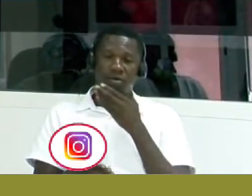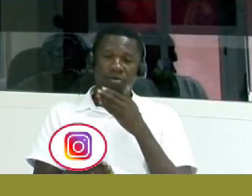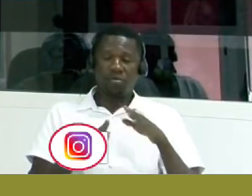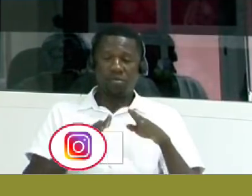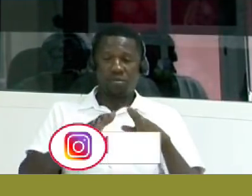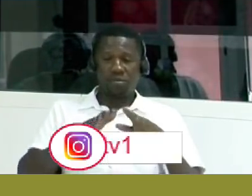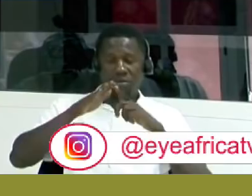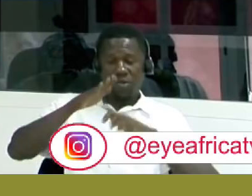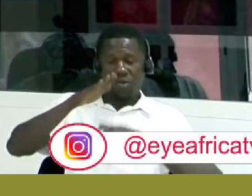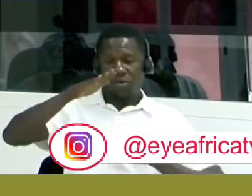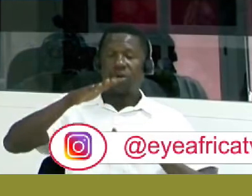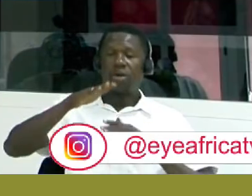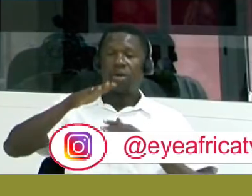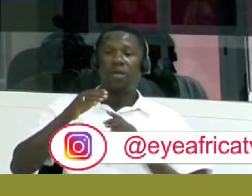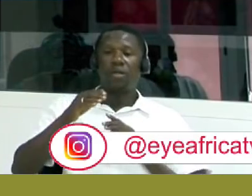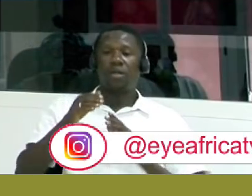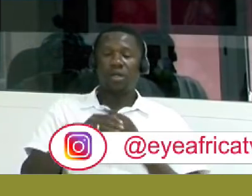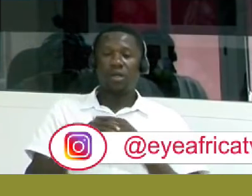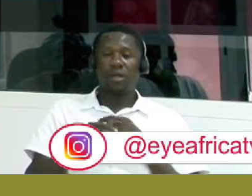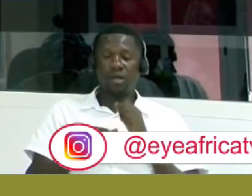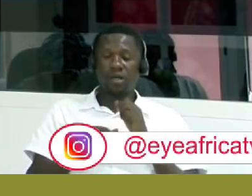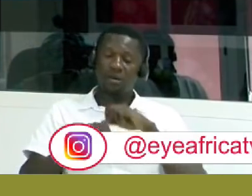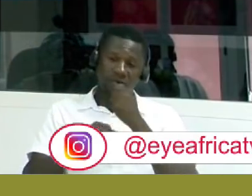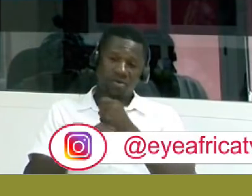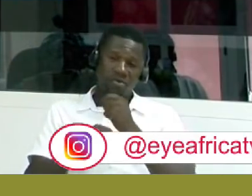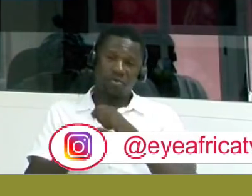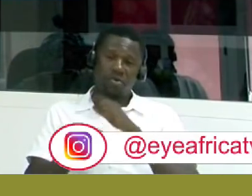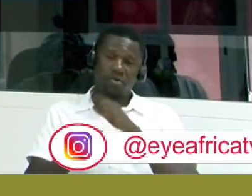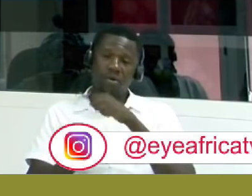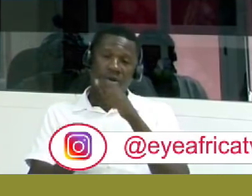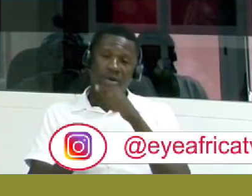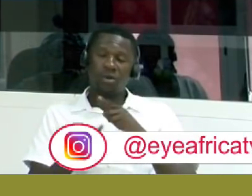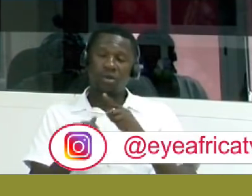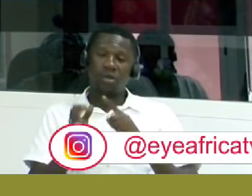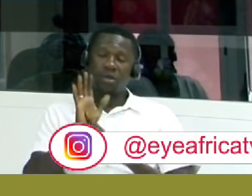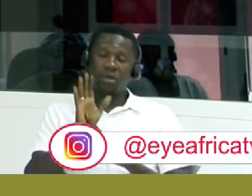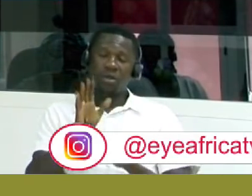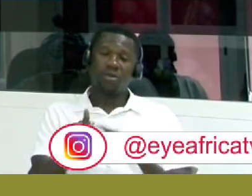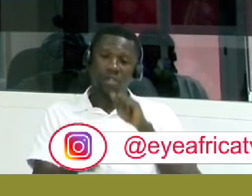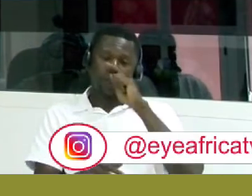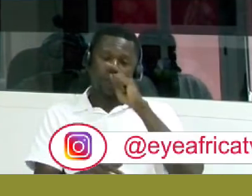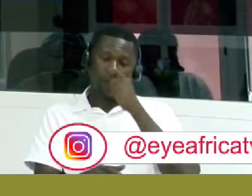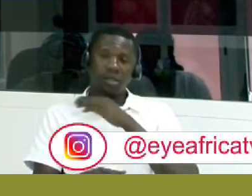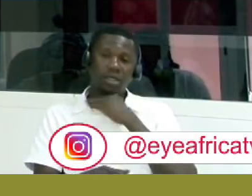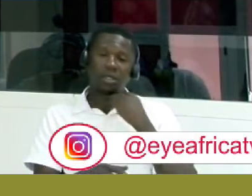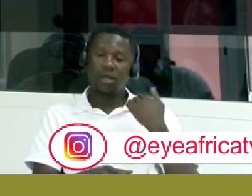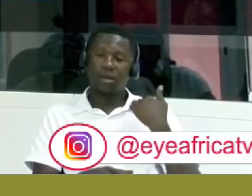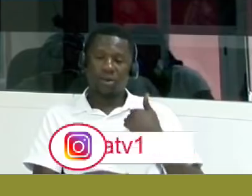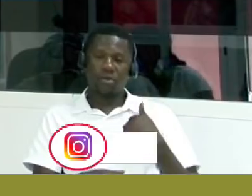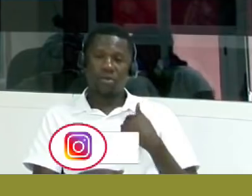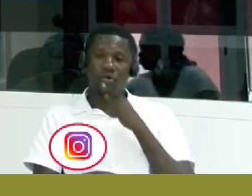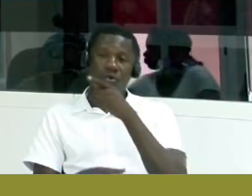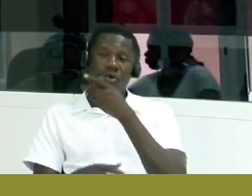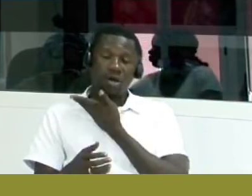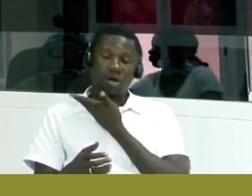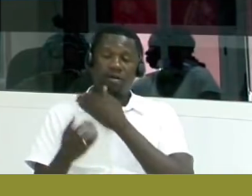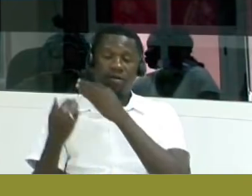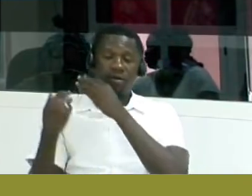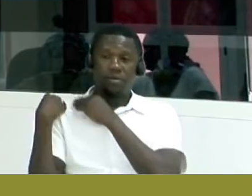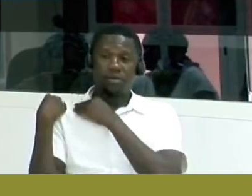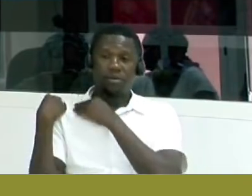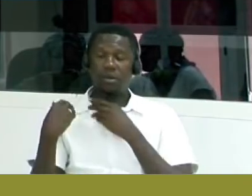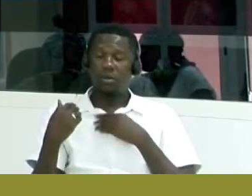beyond their authority and committed offenses such as killing people, you have a responsibility to have